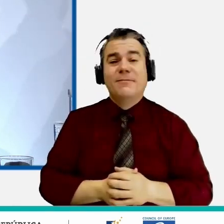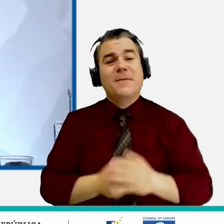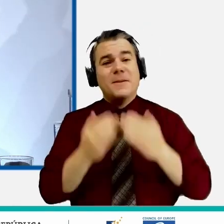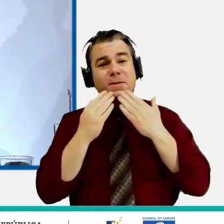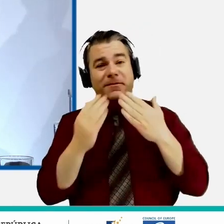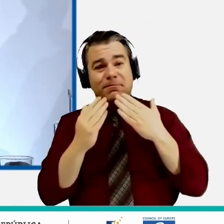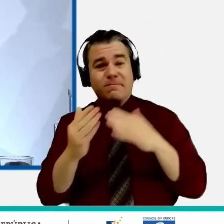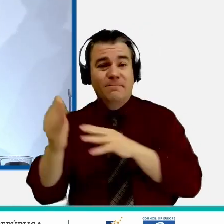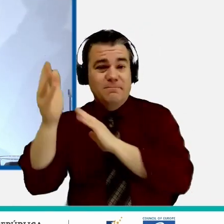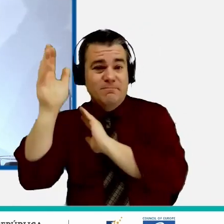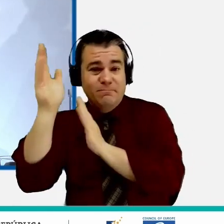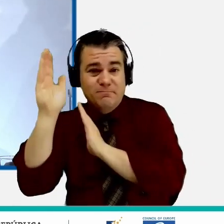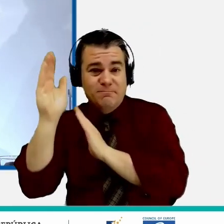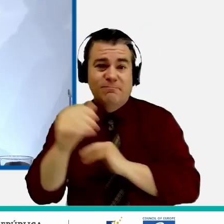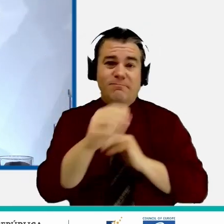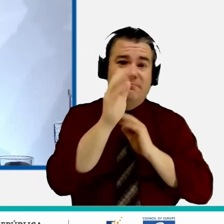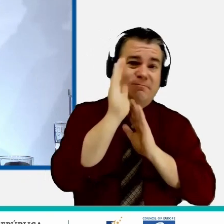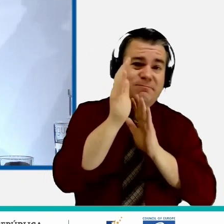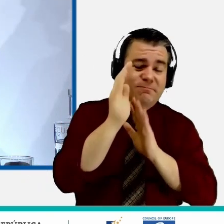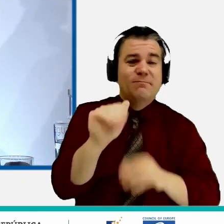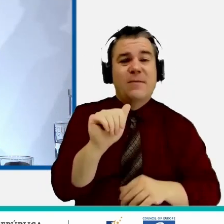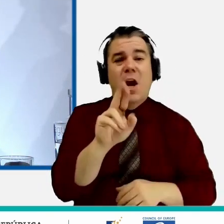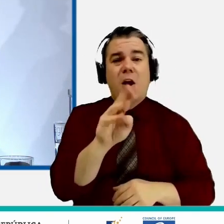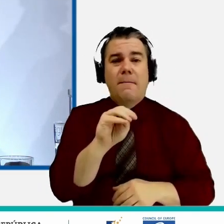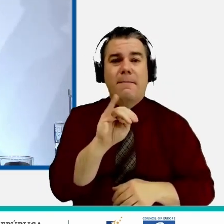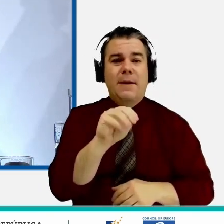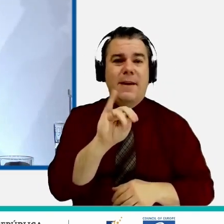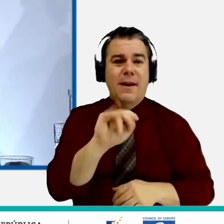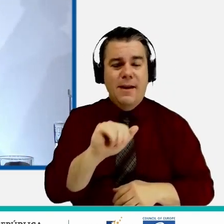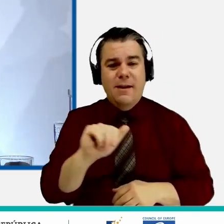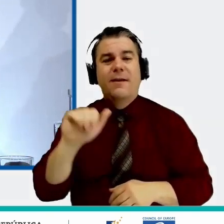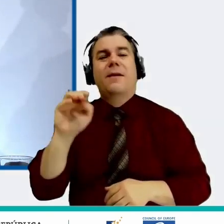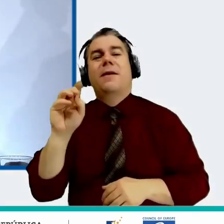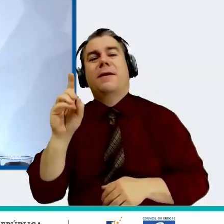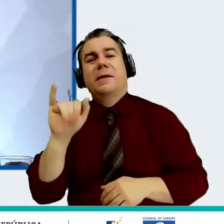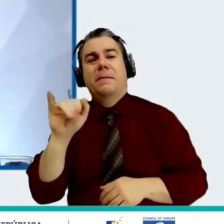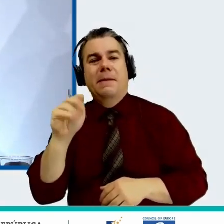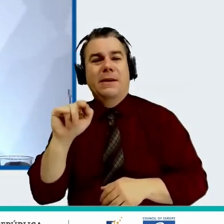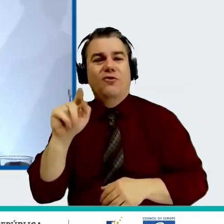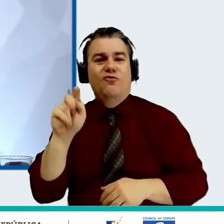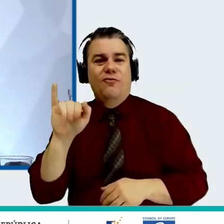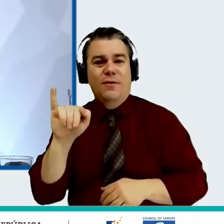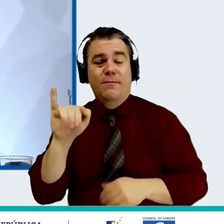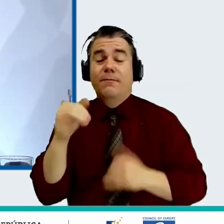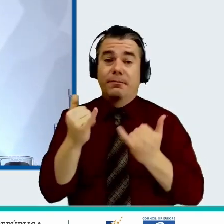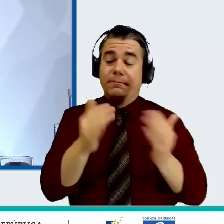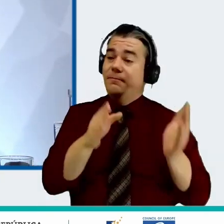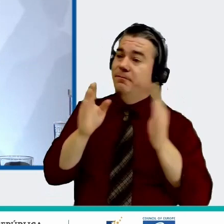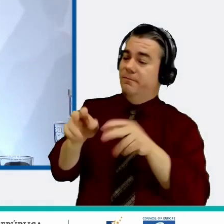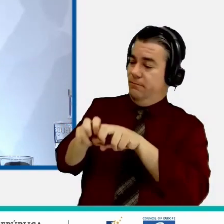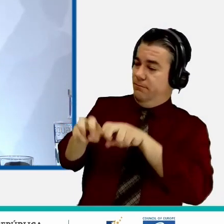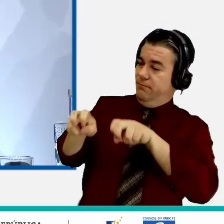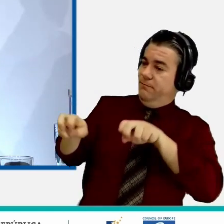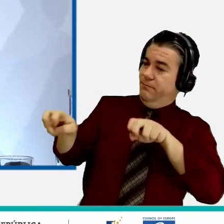speakers, Armin and Dmitry, and to turn now to our panelists for better understanding how